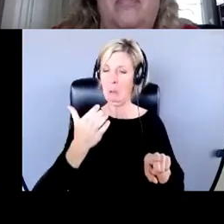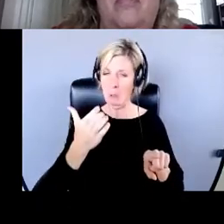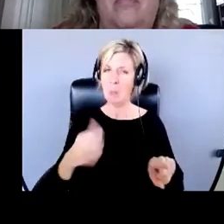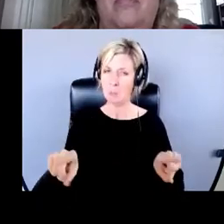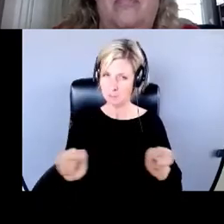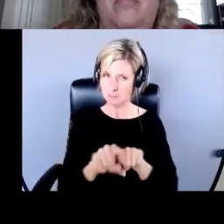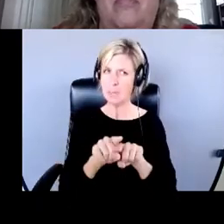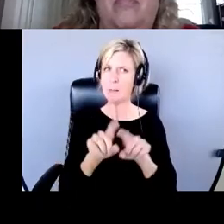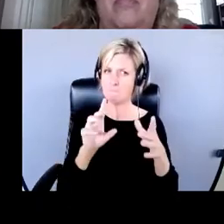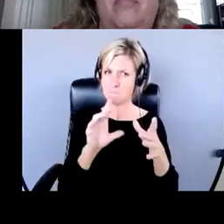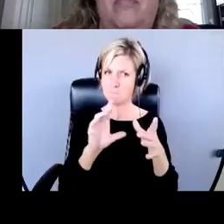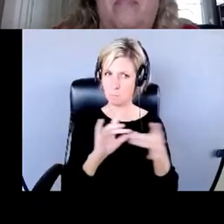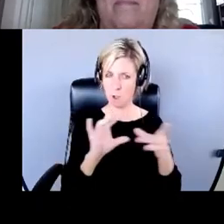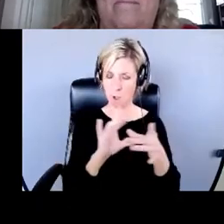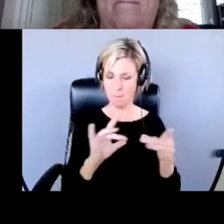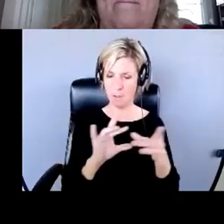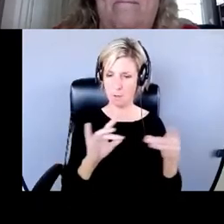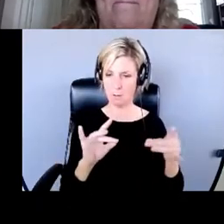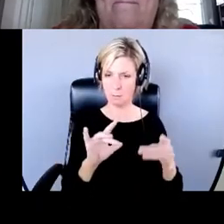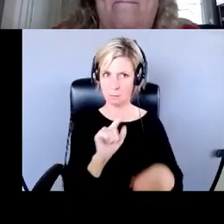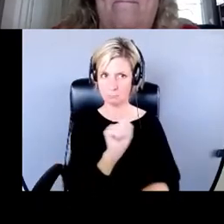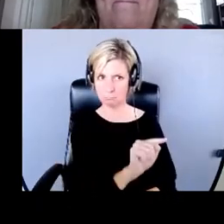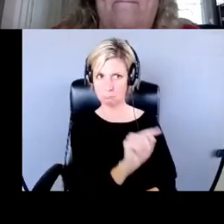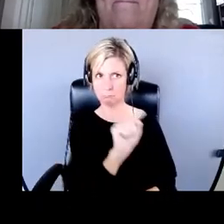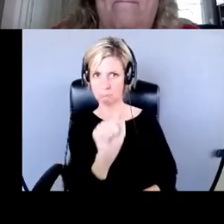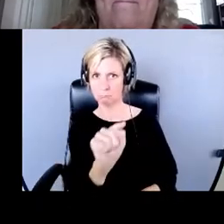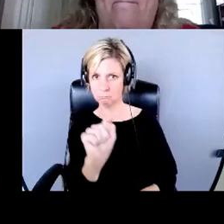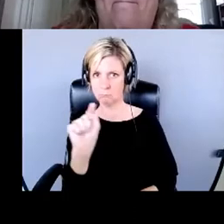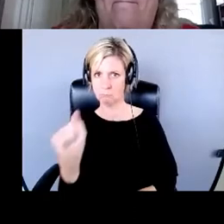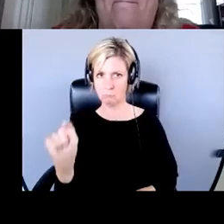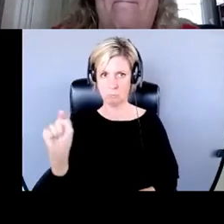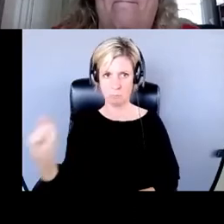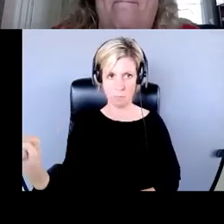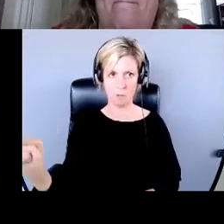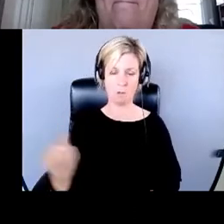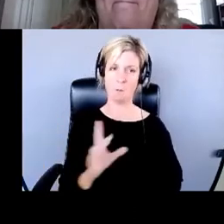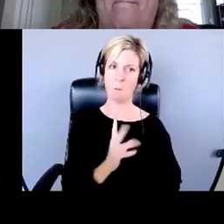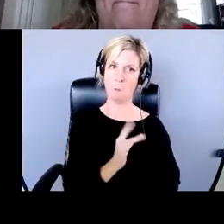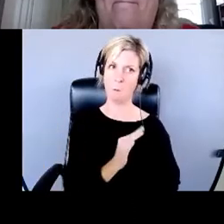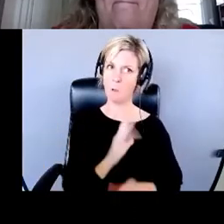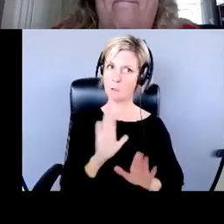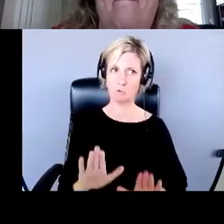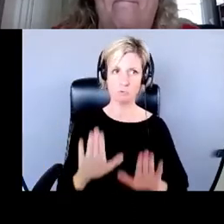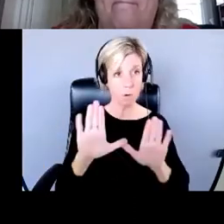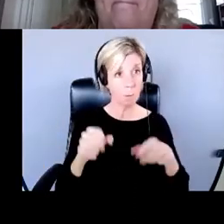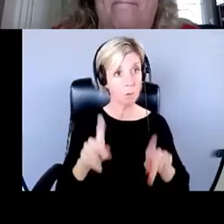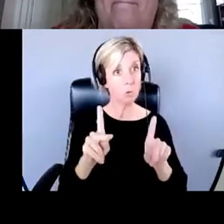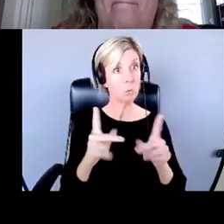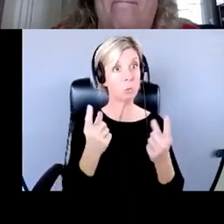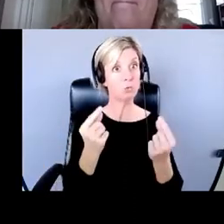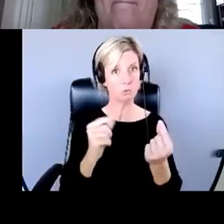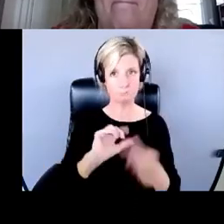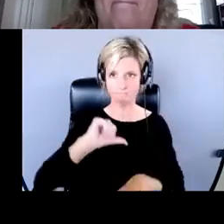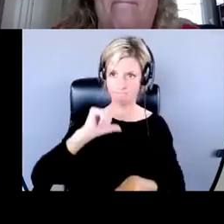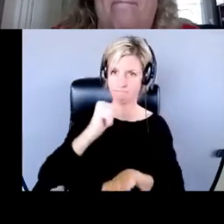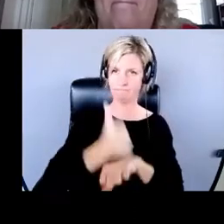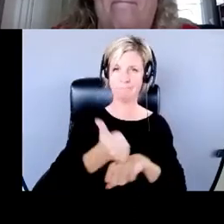an incredible opportunity to actually build a safety plan. Okay. Because a lot